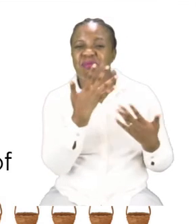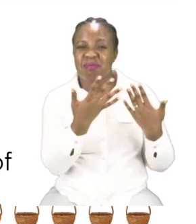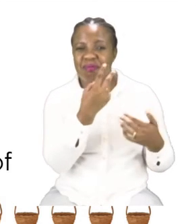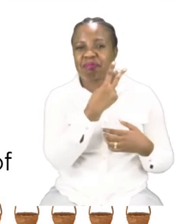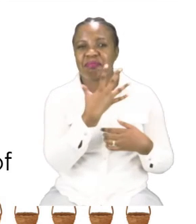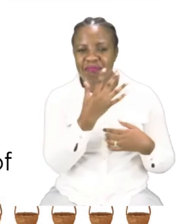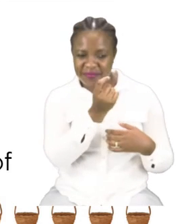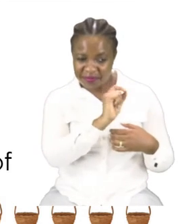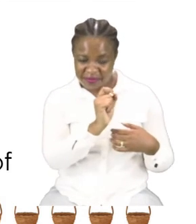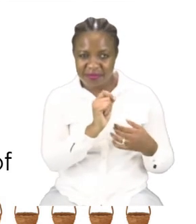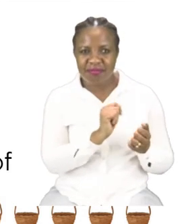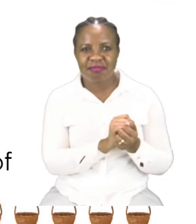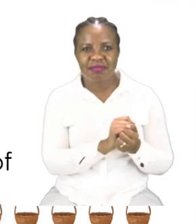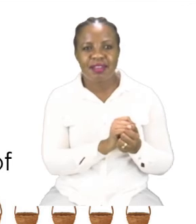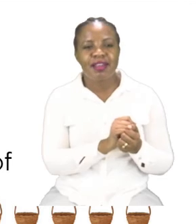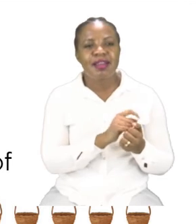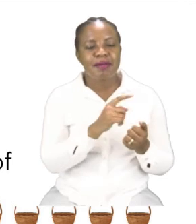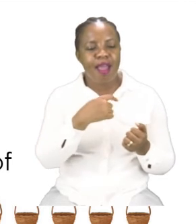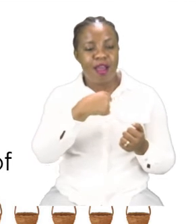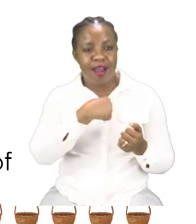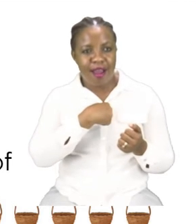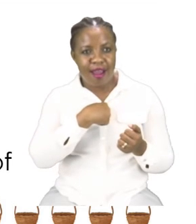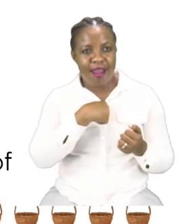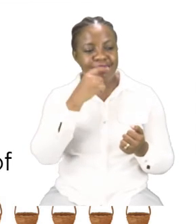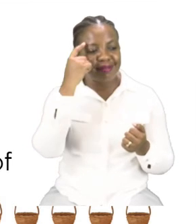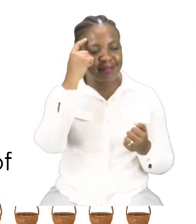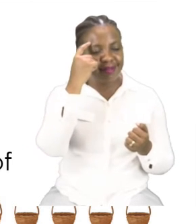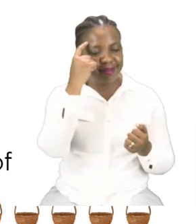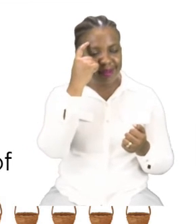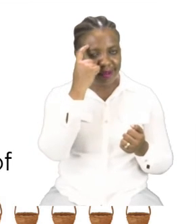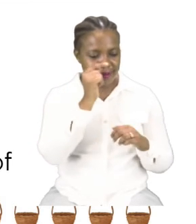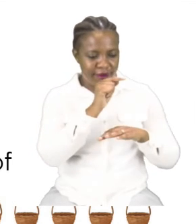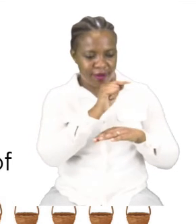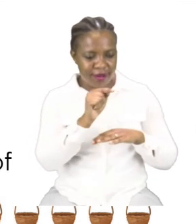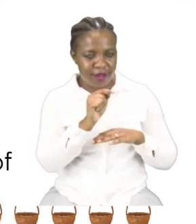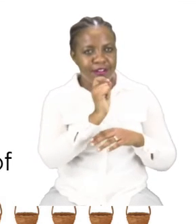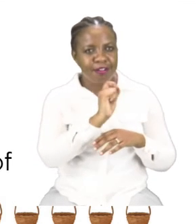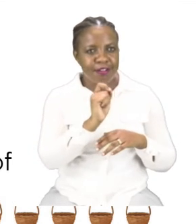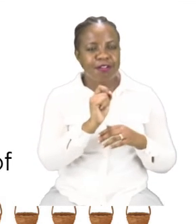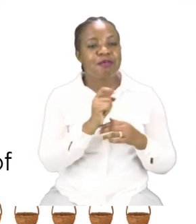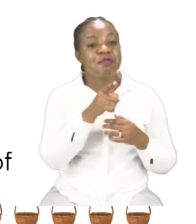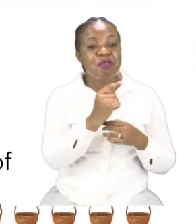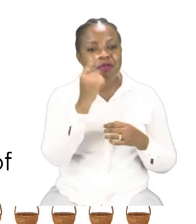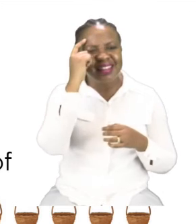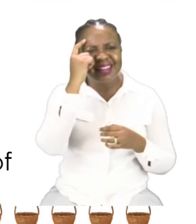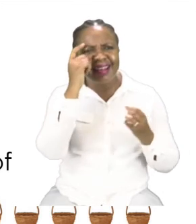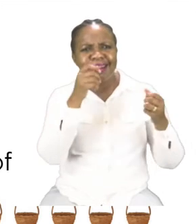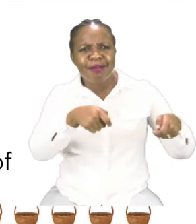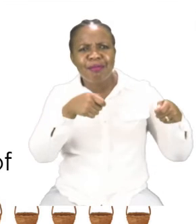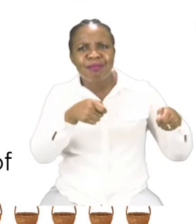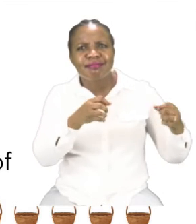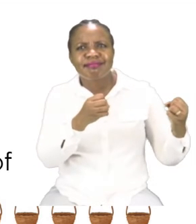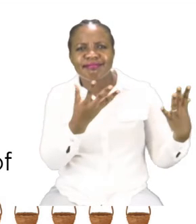So where it says I think at the bottom, you are going to write what you guessed. So I am